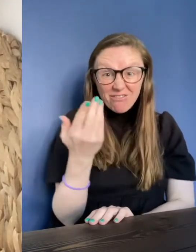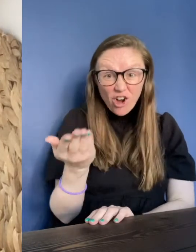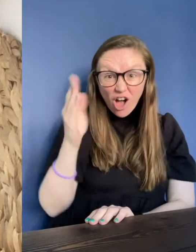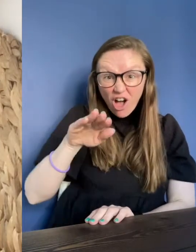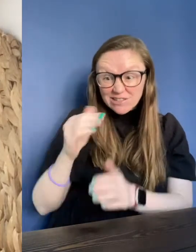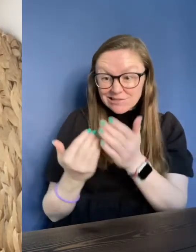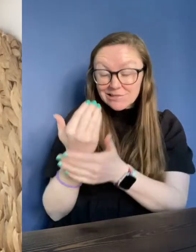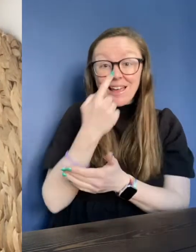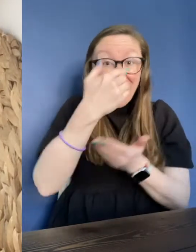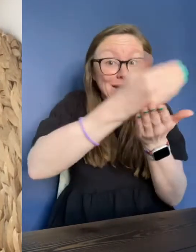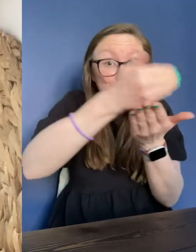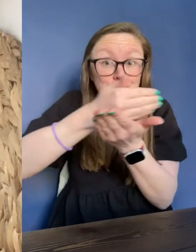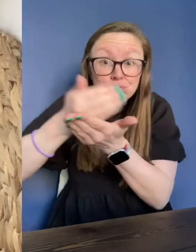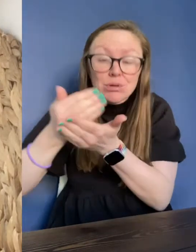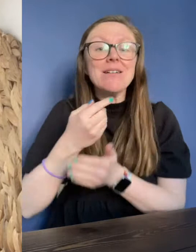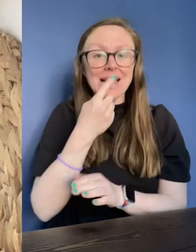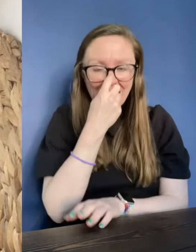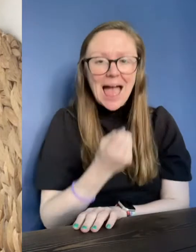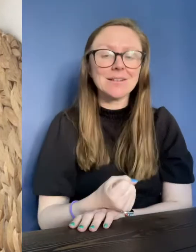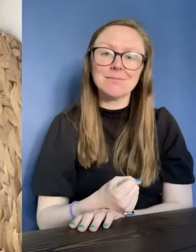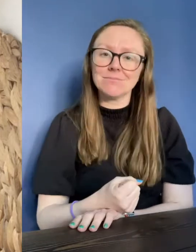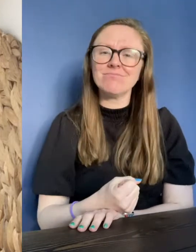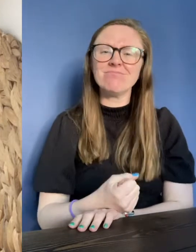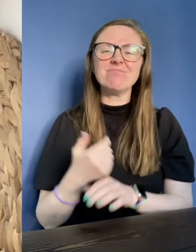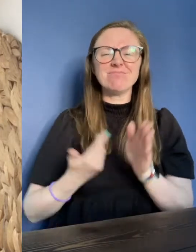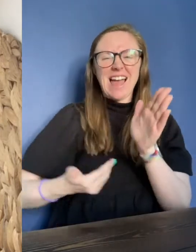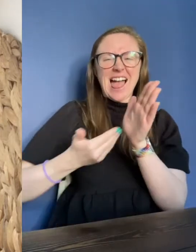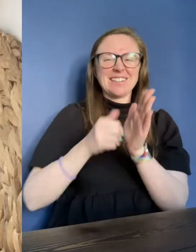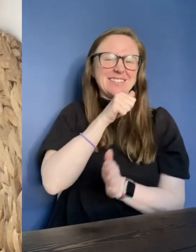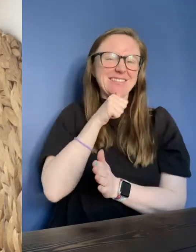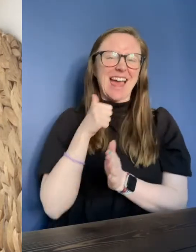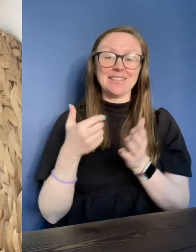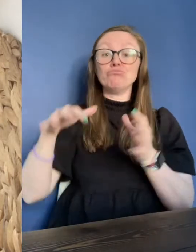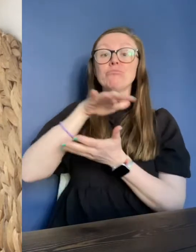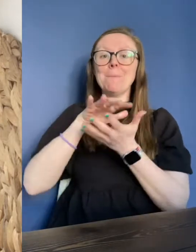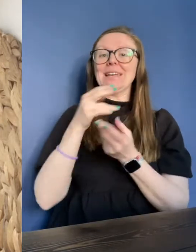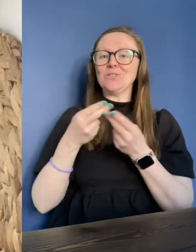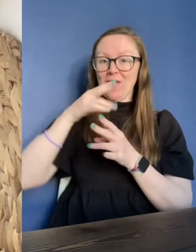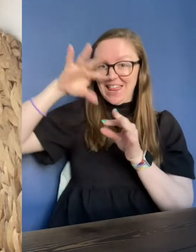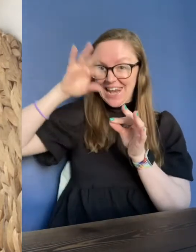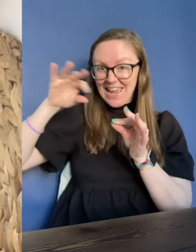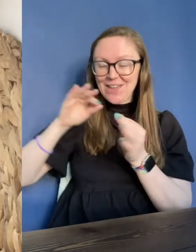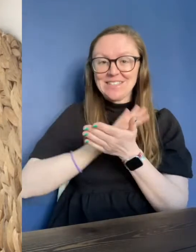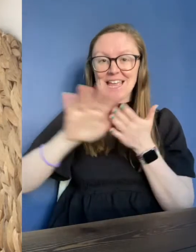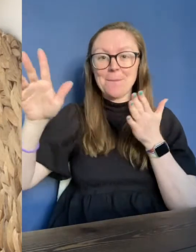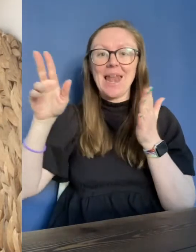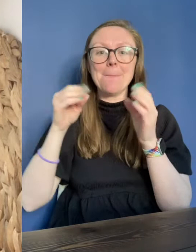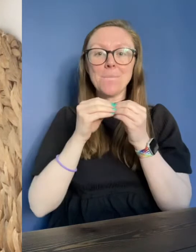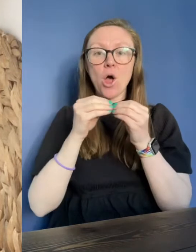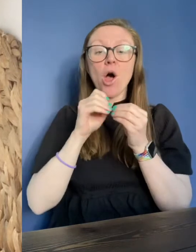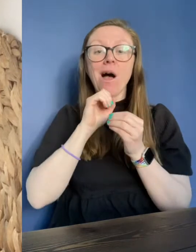be foraged. So I thought it was a nice addition to our Himalayan balsam seeds. Just going to toast those until the